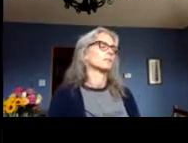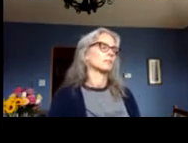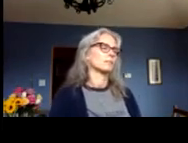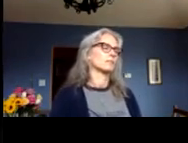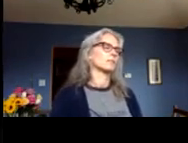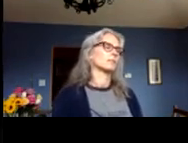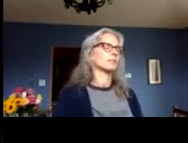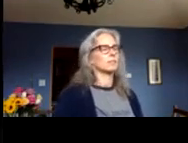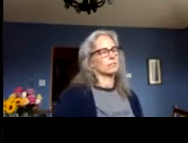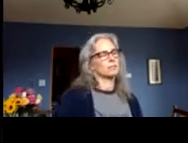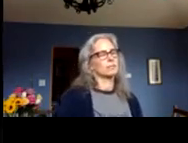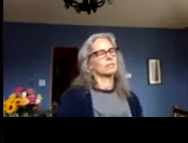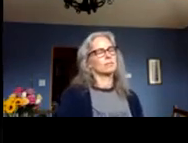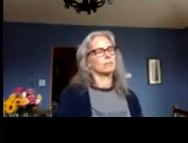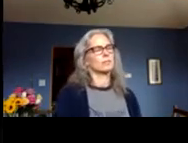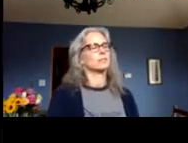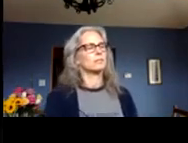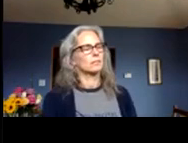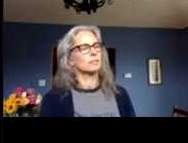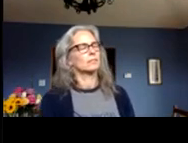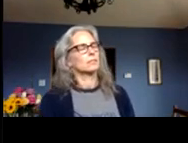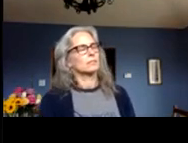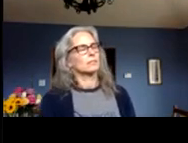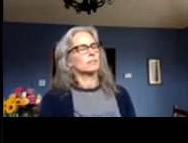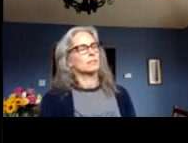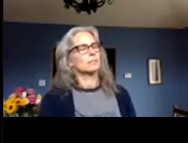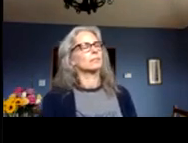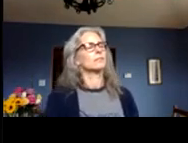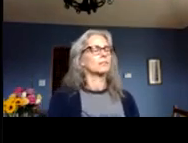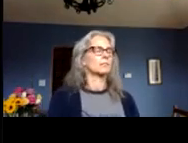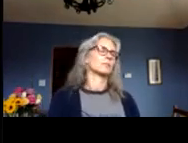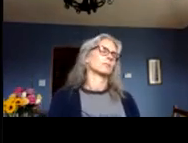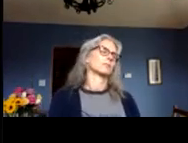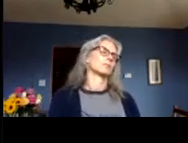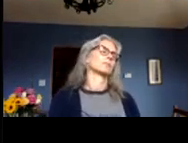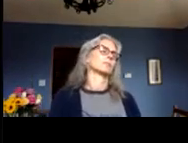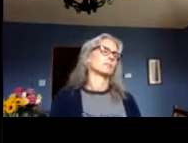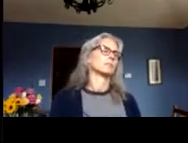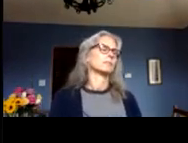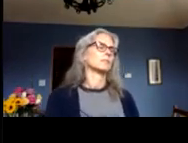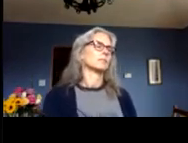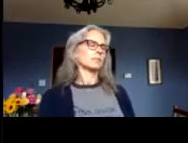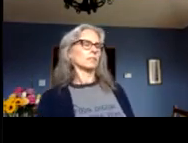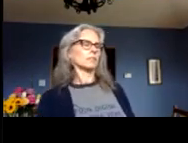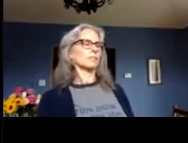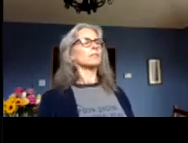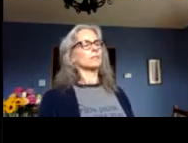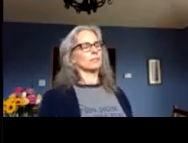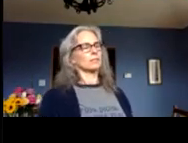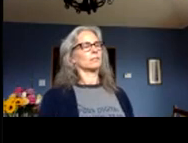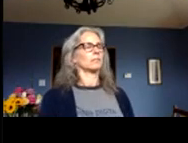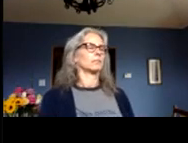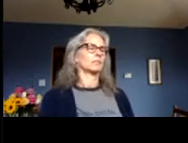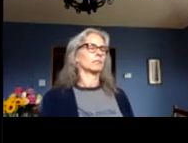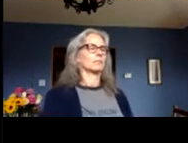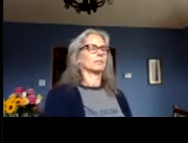at home or in their family. So you might see some guardians already filled in. Guardians also, again, have to